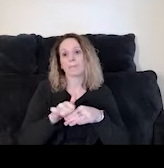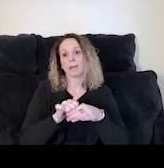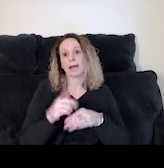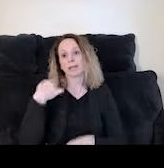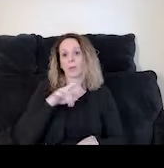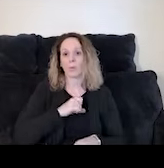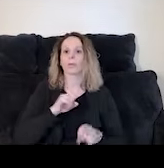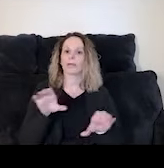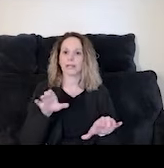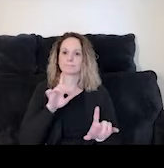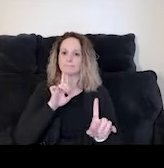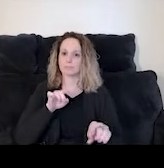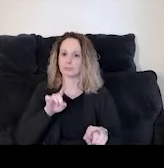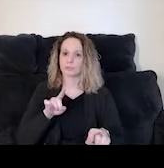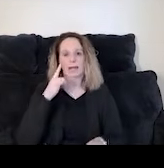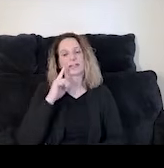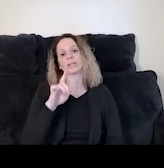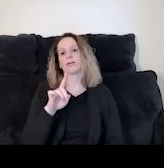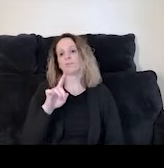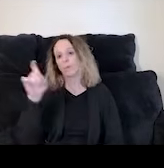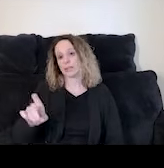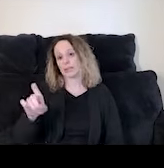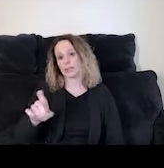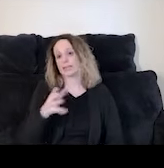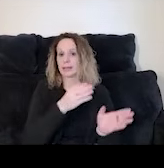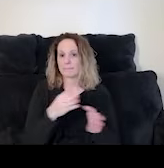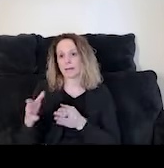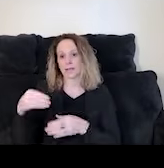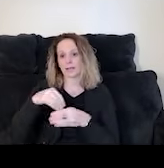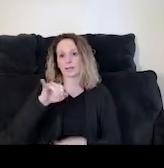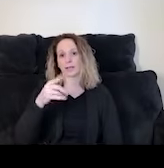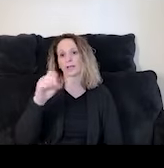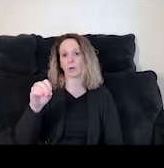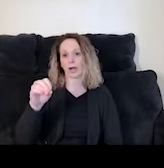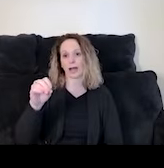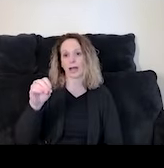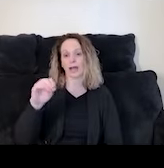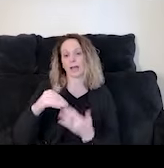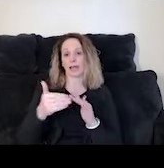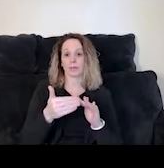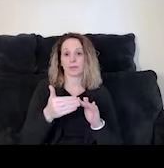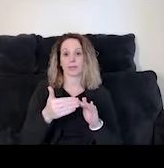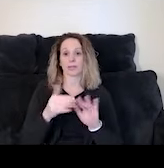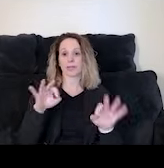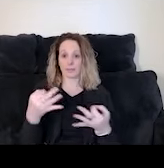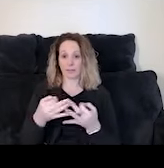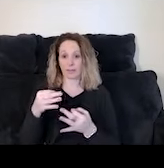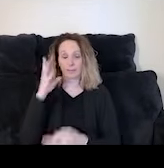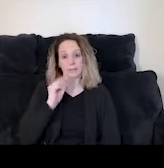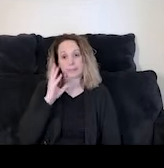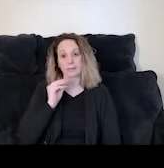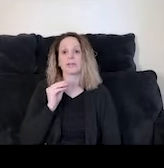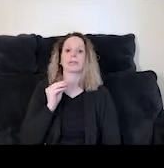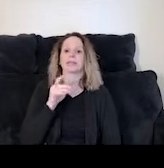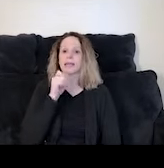we can be responsive to the emerging needs and trends and patterns in Ohio's communities and what families are experiencing,